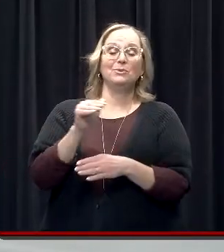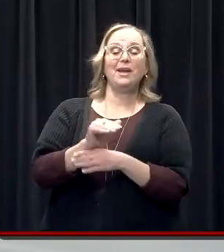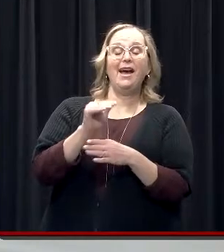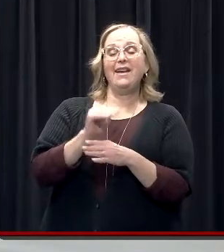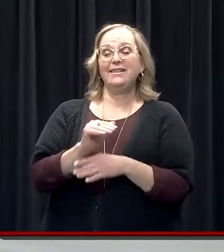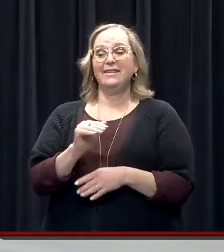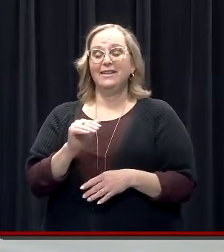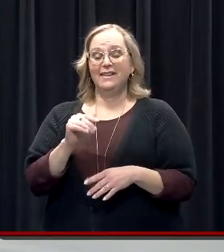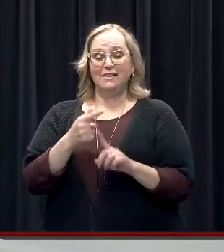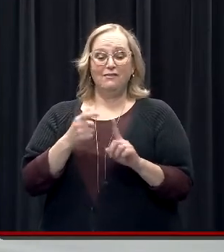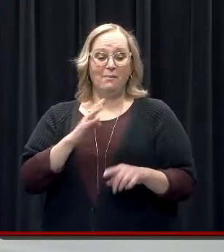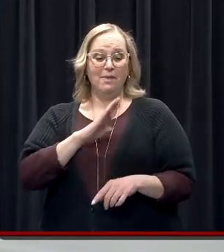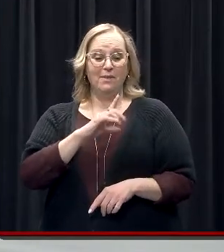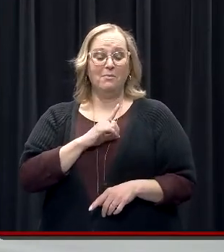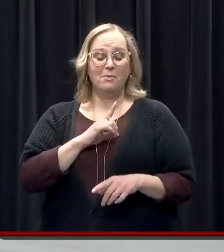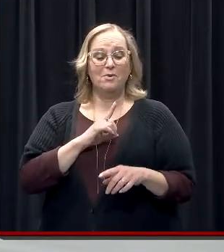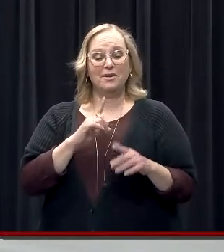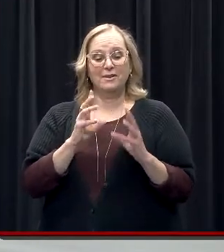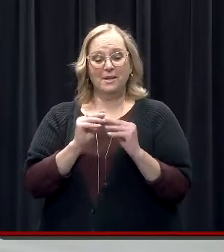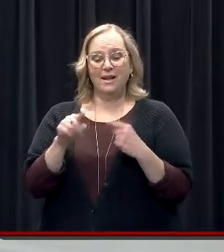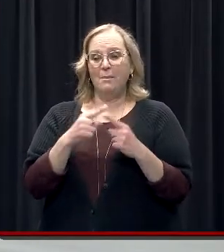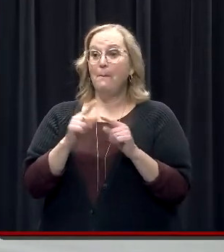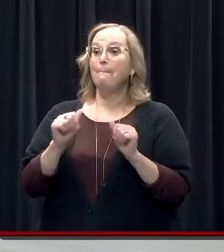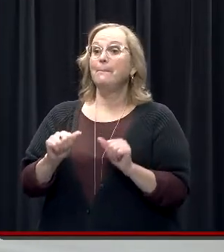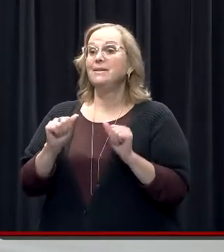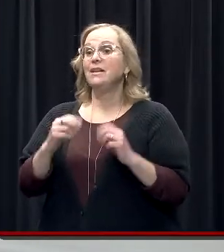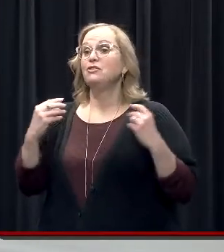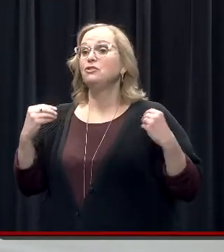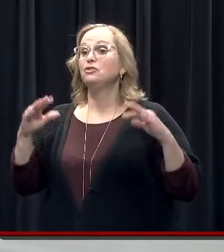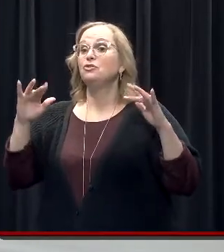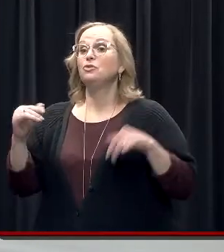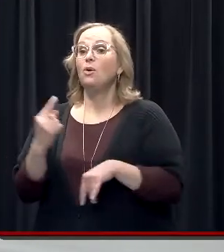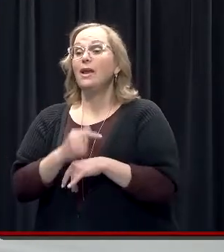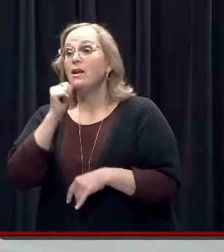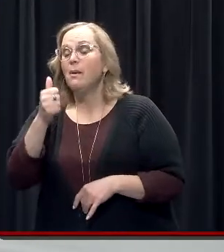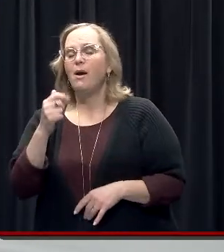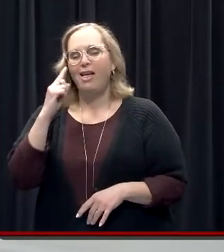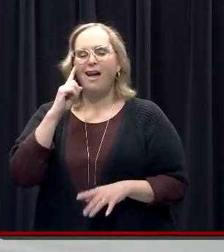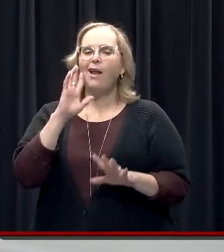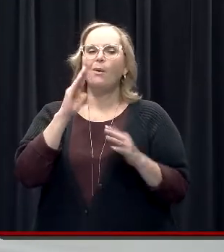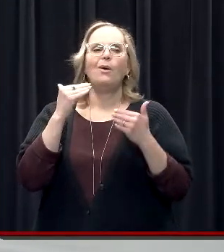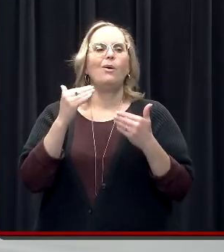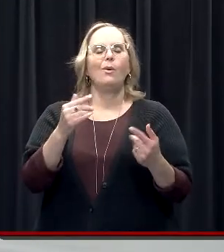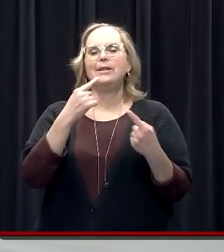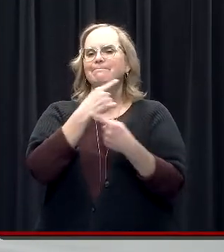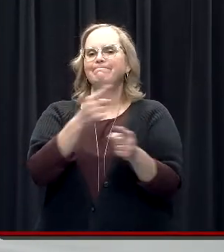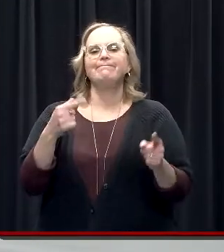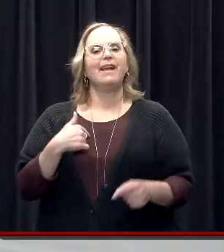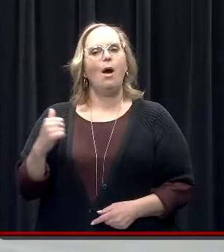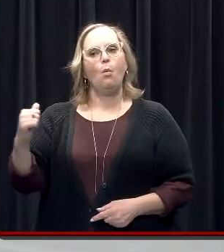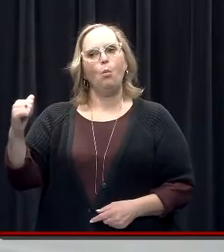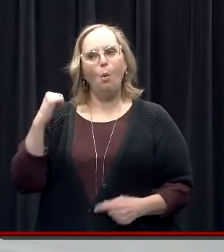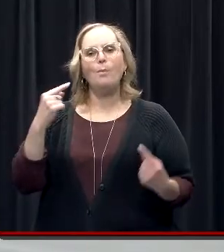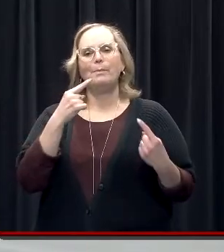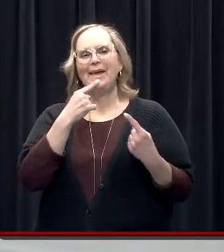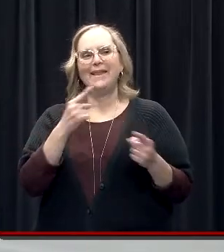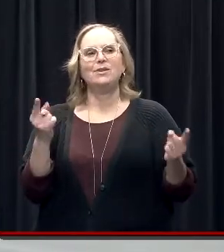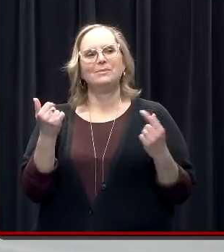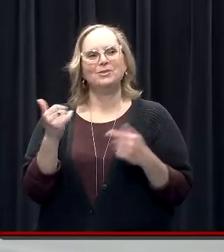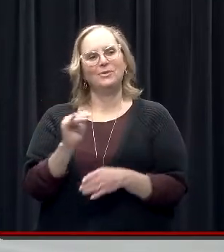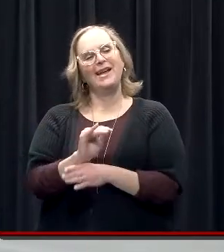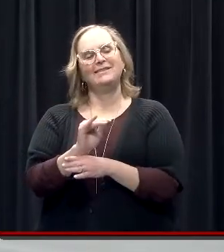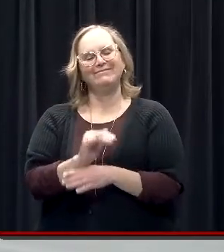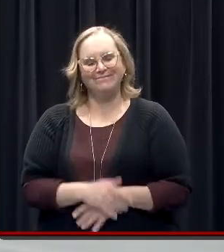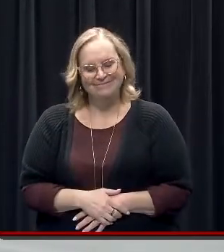board meeting about a potential snow day tomorrow. And I thought I'd just go ahead and take care of that. I'm not going to make that announcement